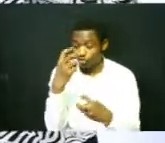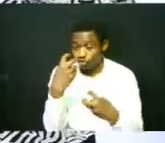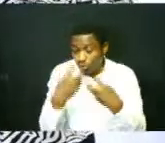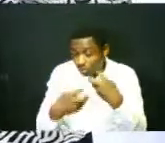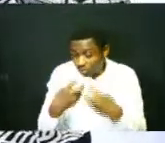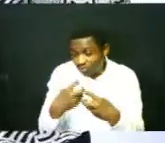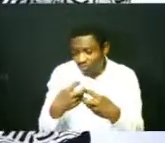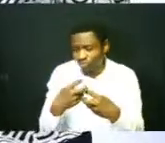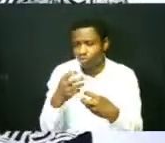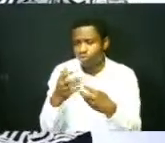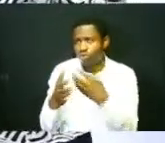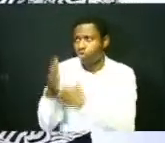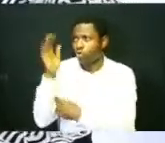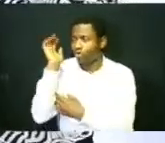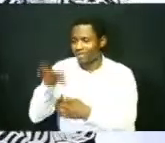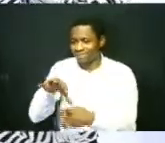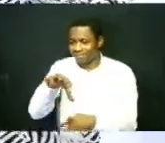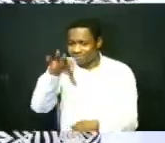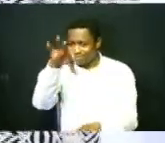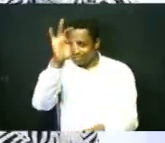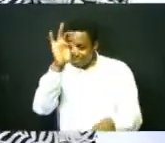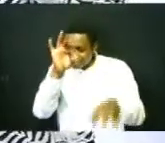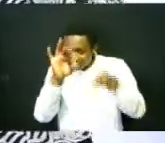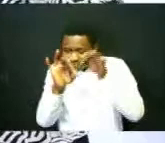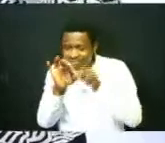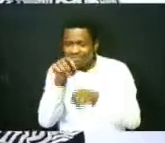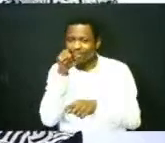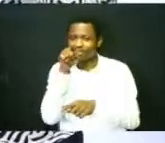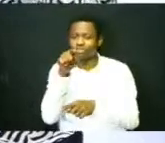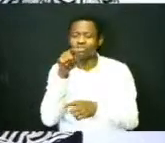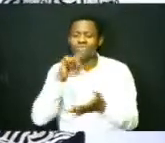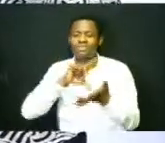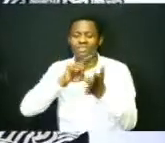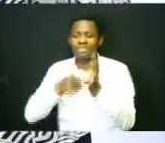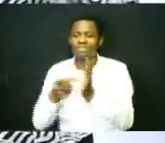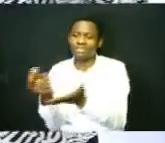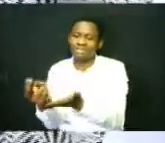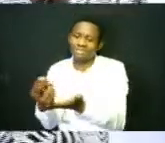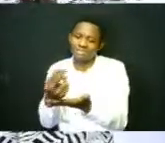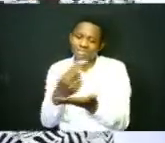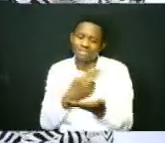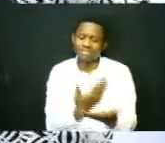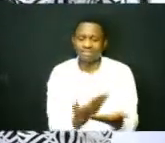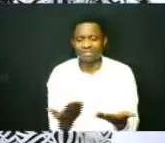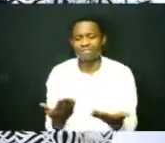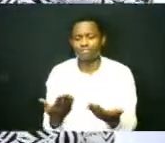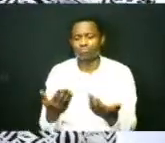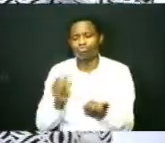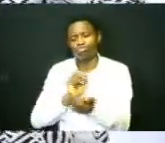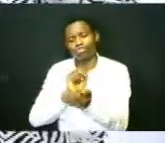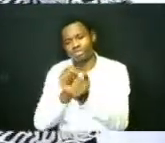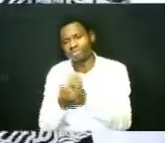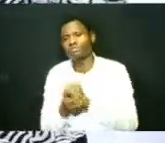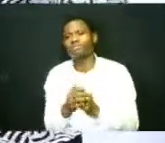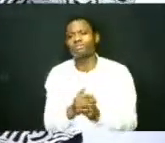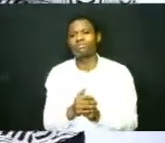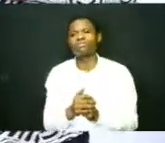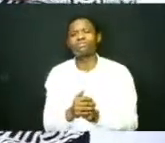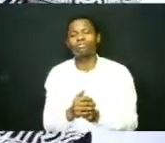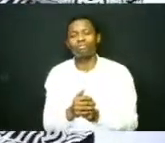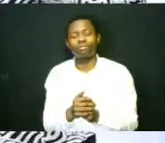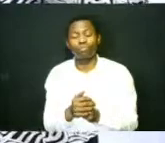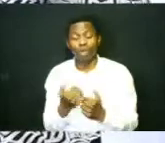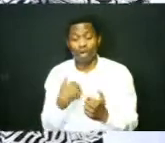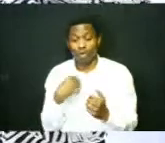you'll be able to locate you and change or turn things around. I want to give you just 3 or 4